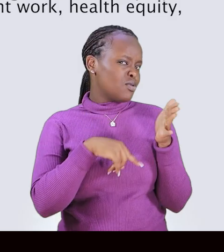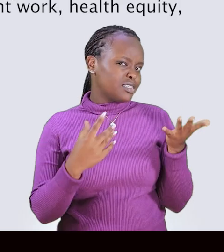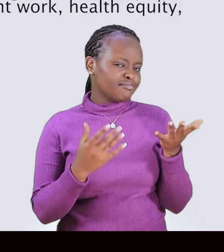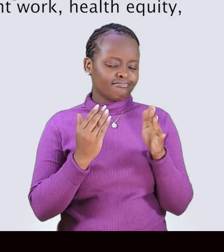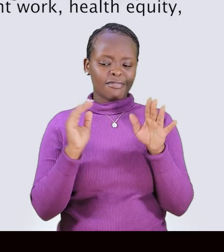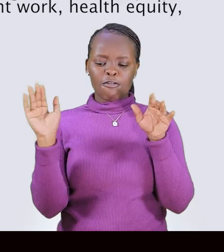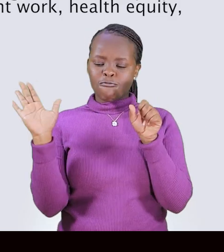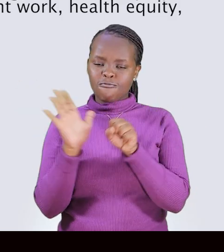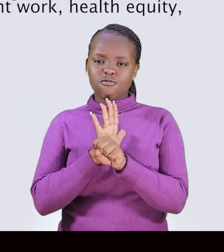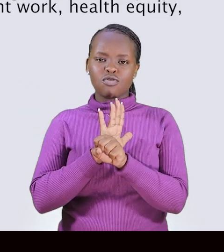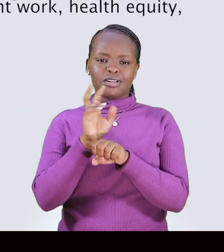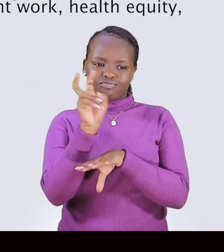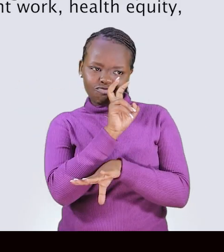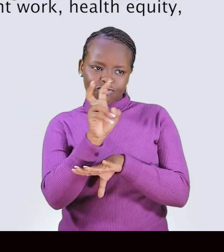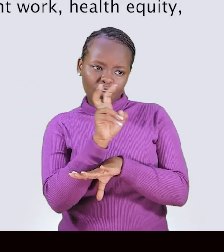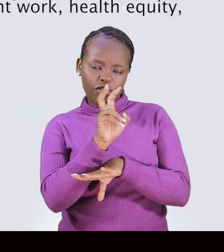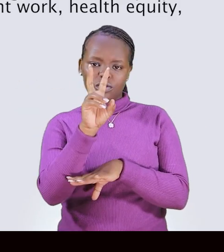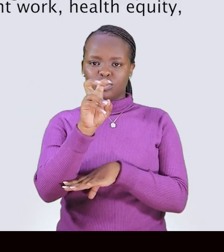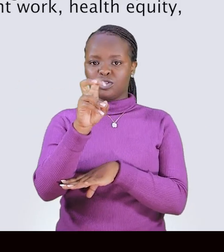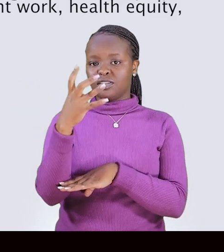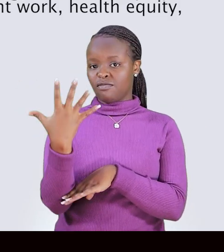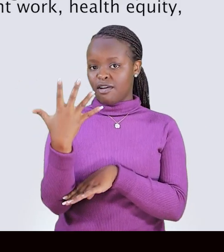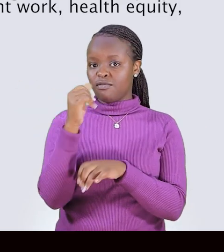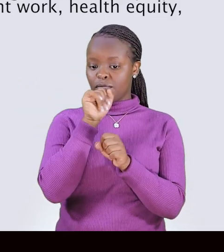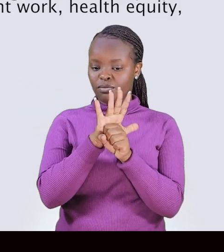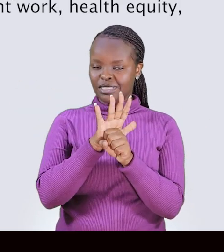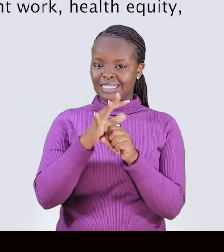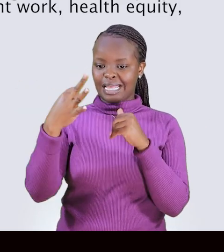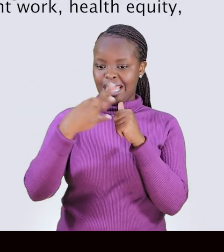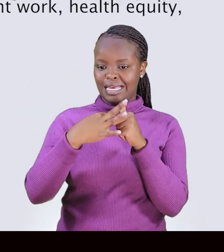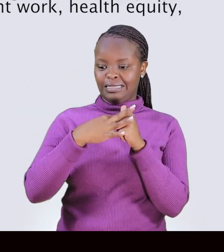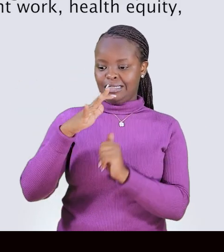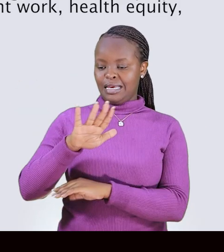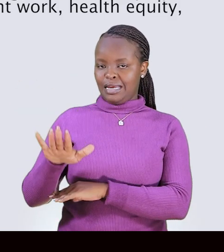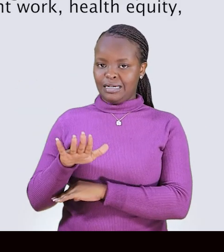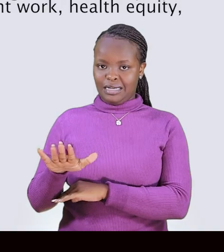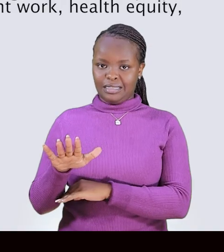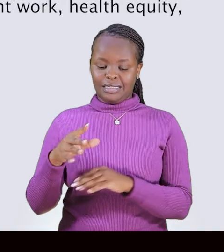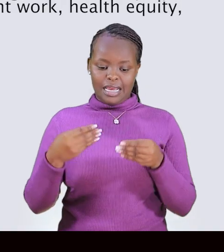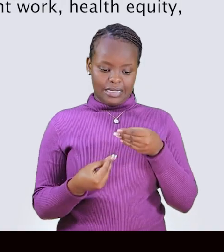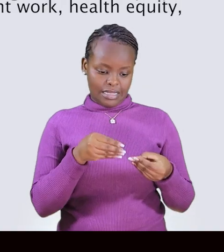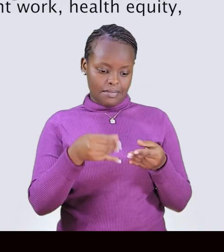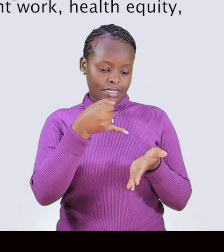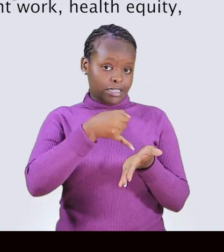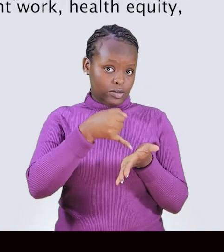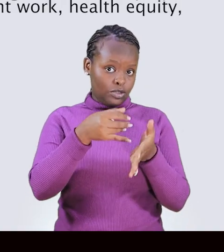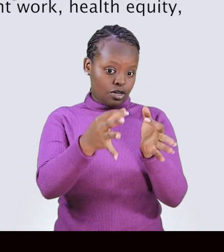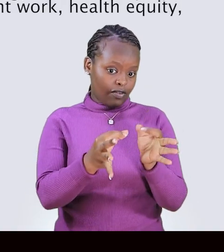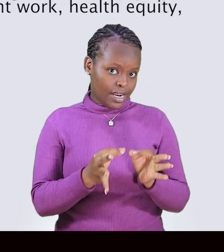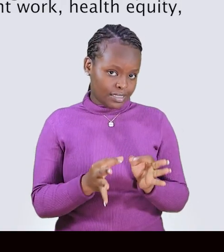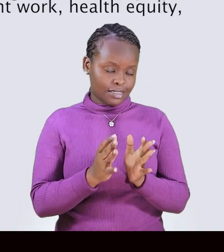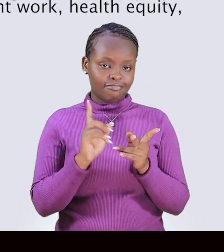Kenya's GDS 2025 commitments across 8 thematic areas: disability inclusion